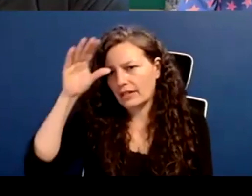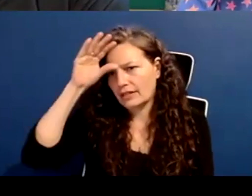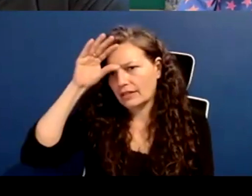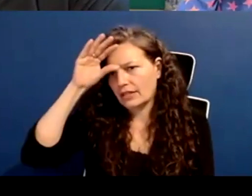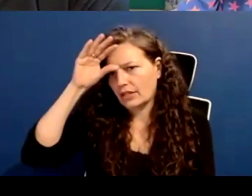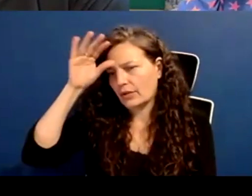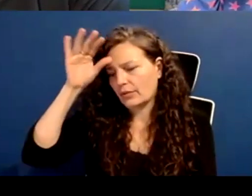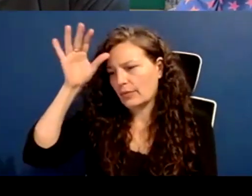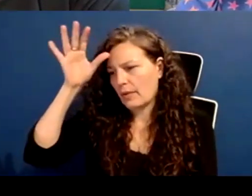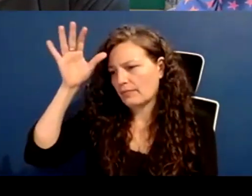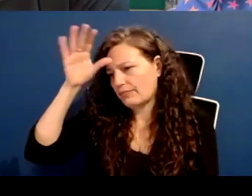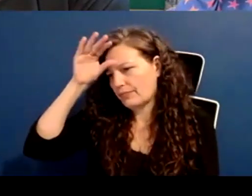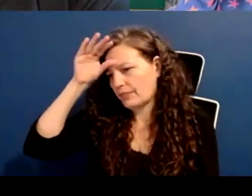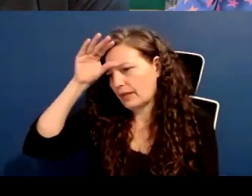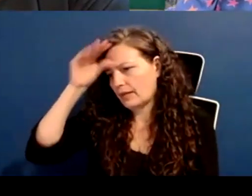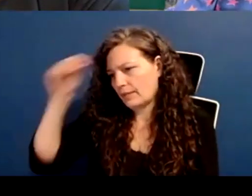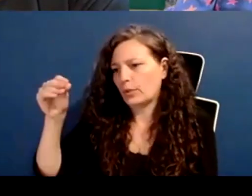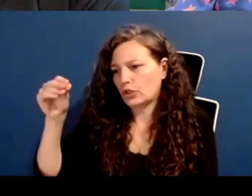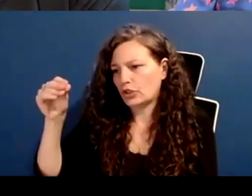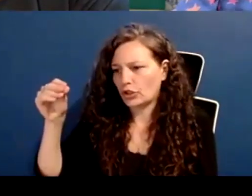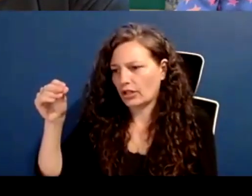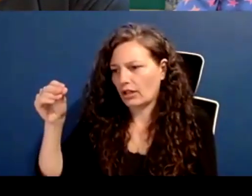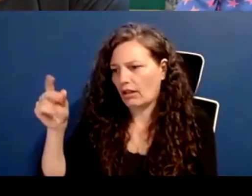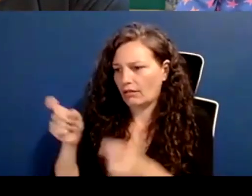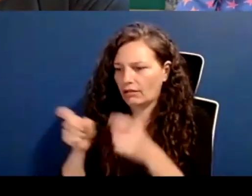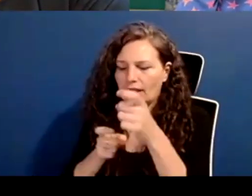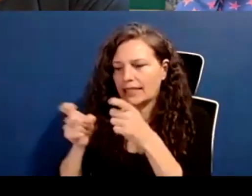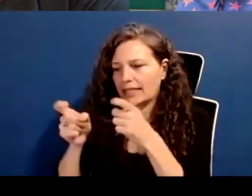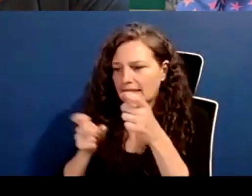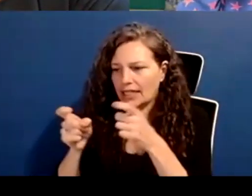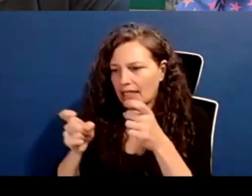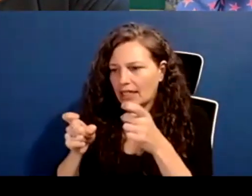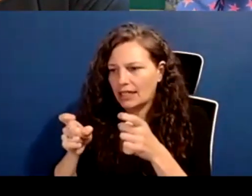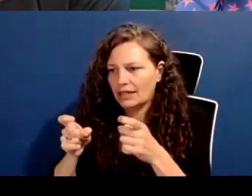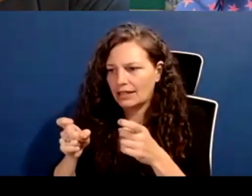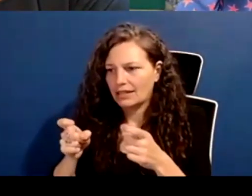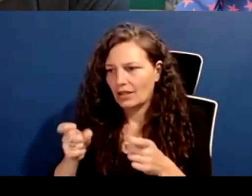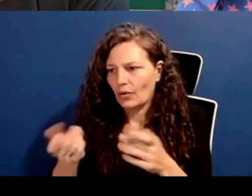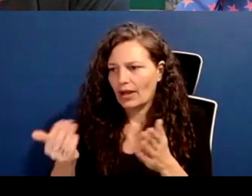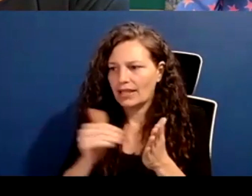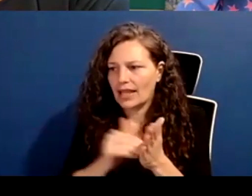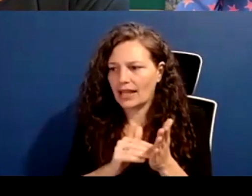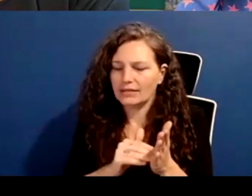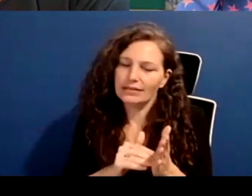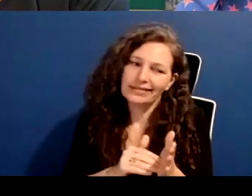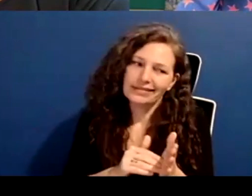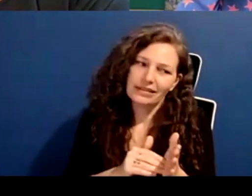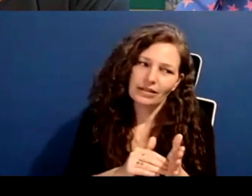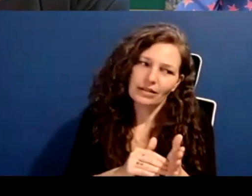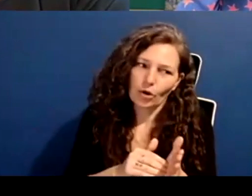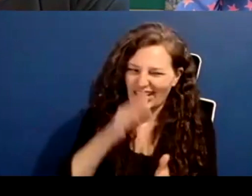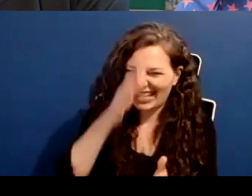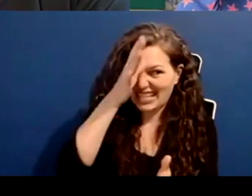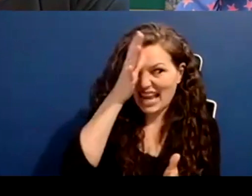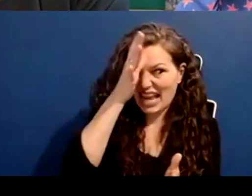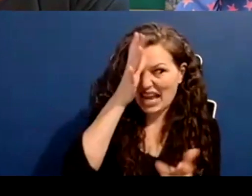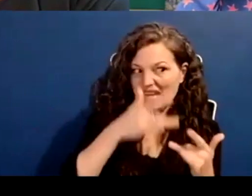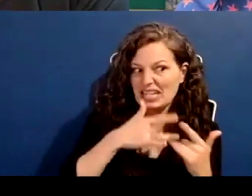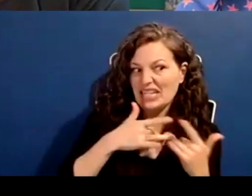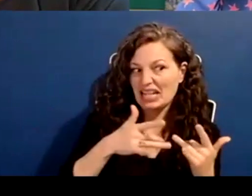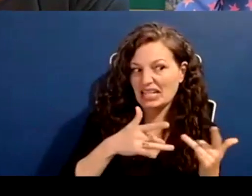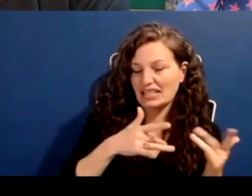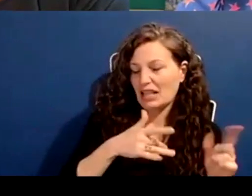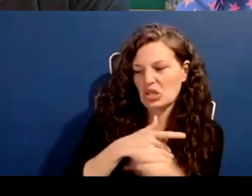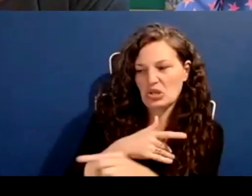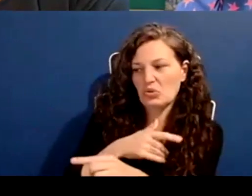ableism, right? You don't know how to do for yourself, and so we're going to take it upon ourselves and use our faith to